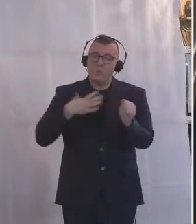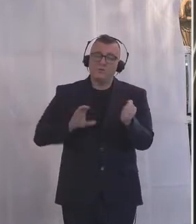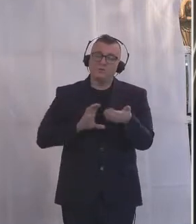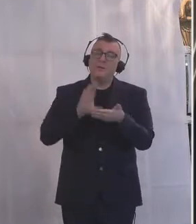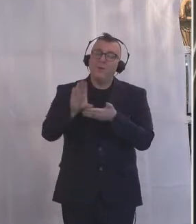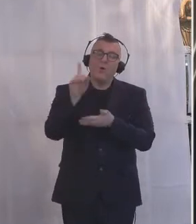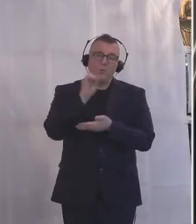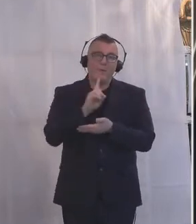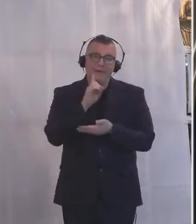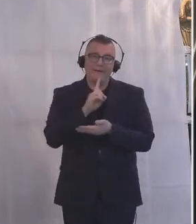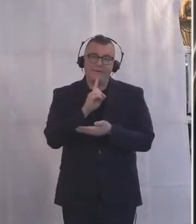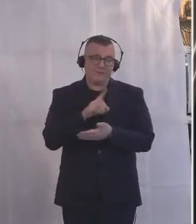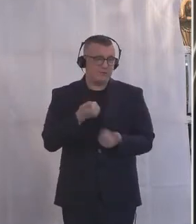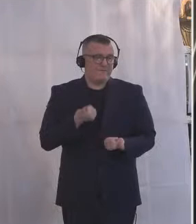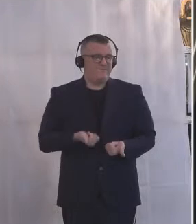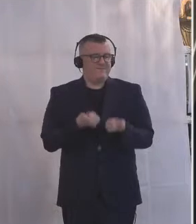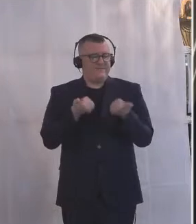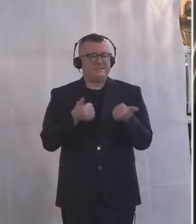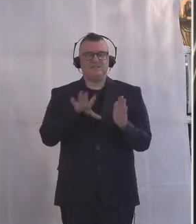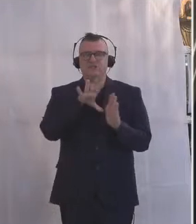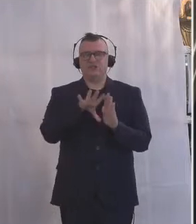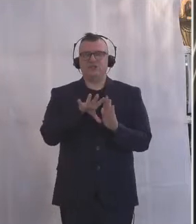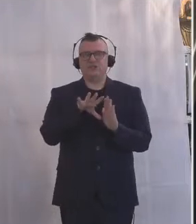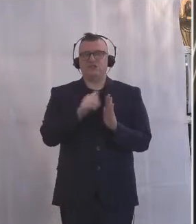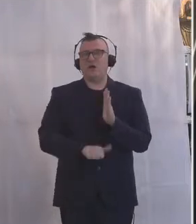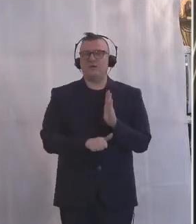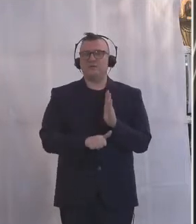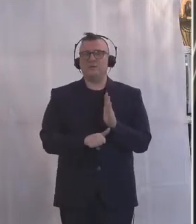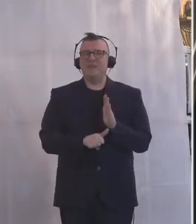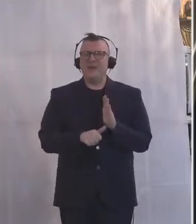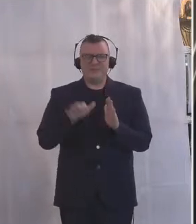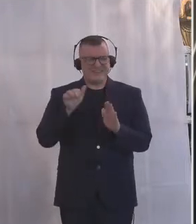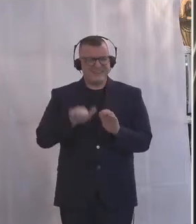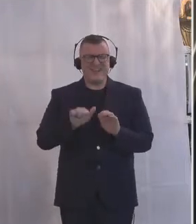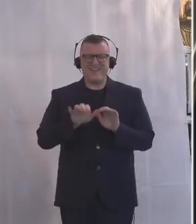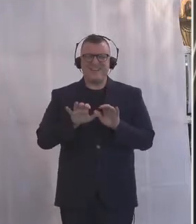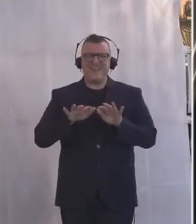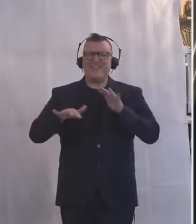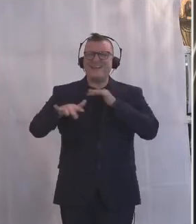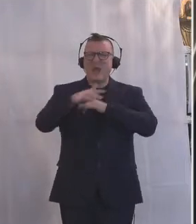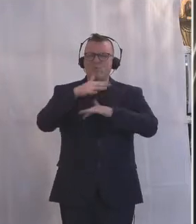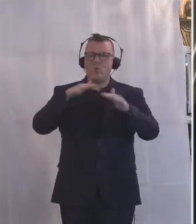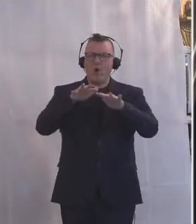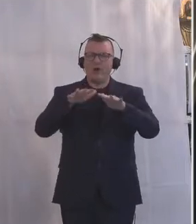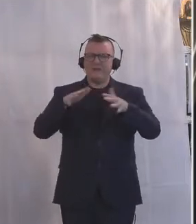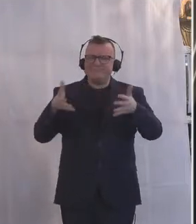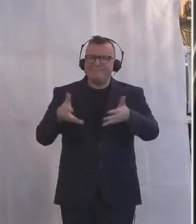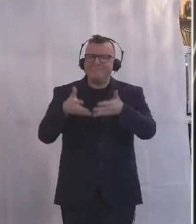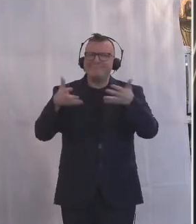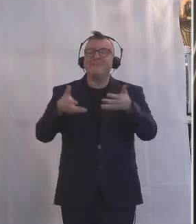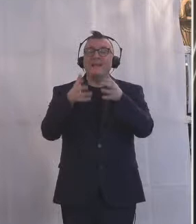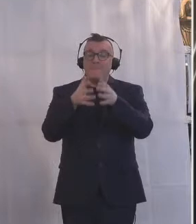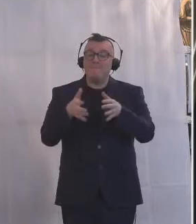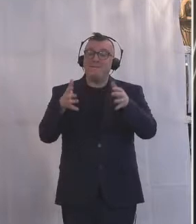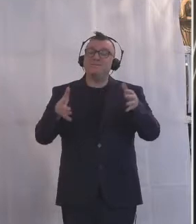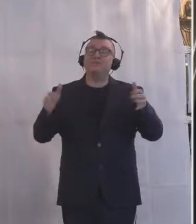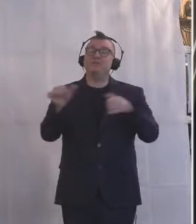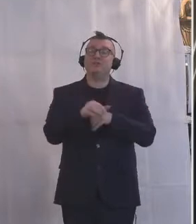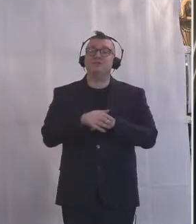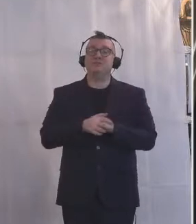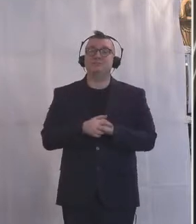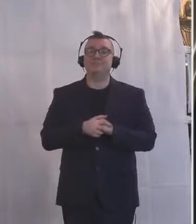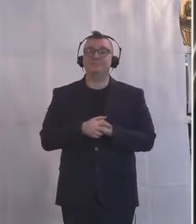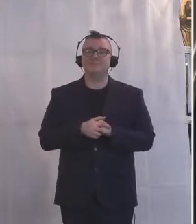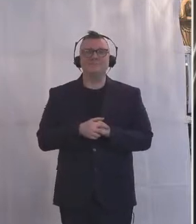first starting point, and work from there. But really work your network as well, and build your network. Yes, because I think it's a